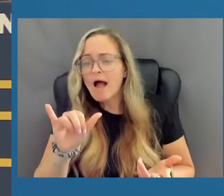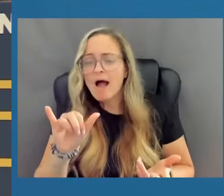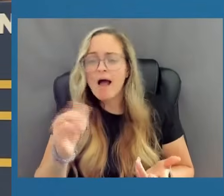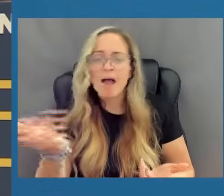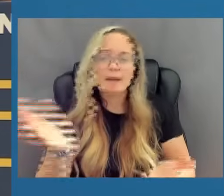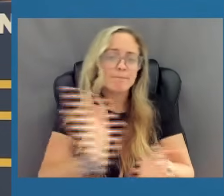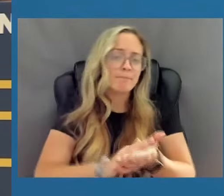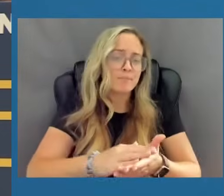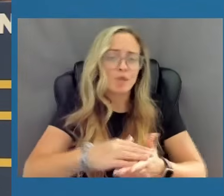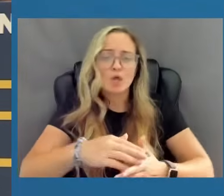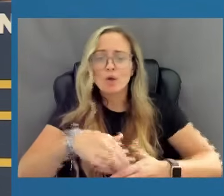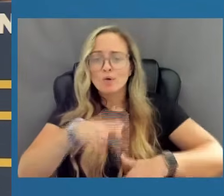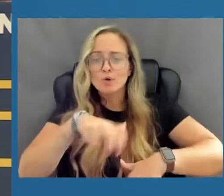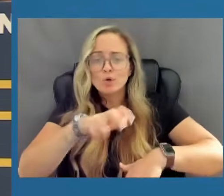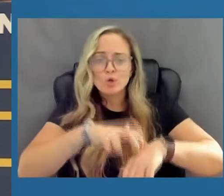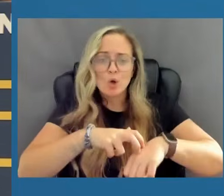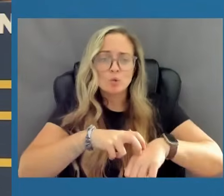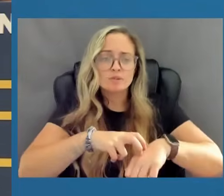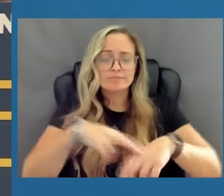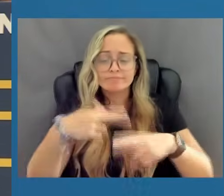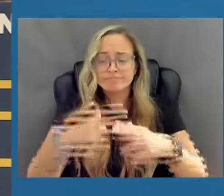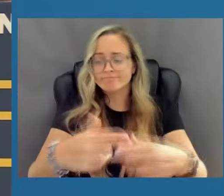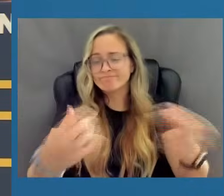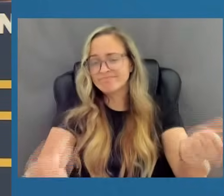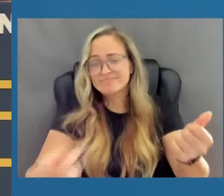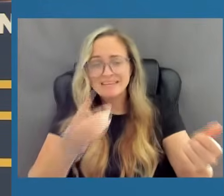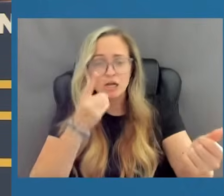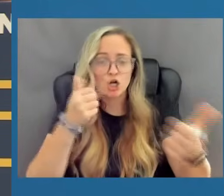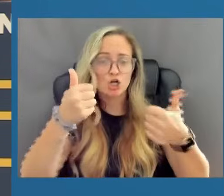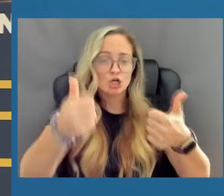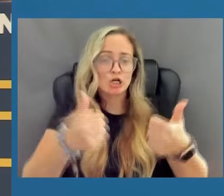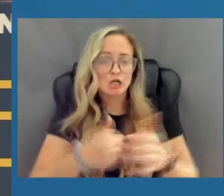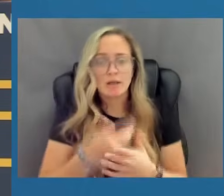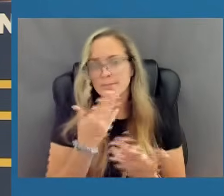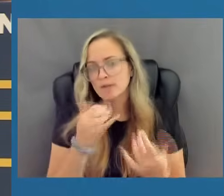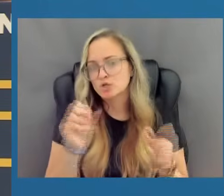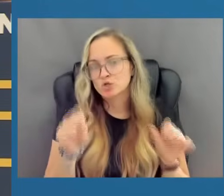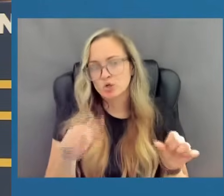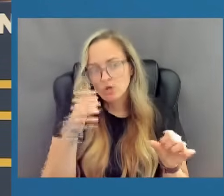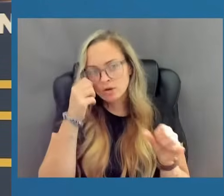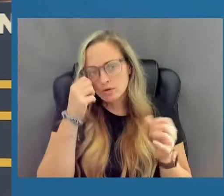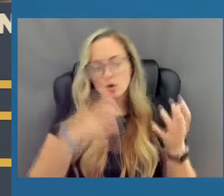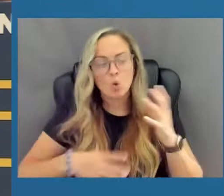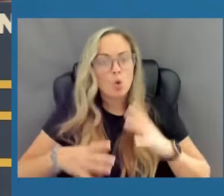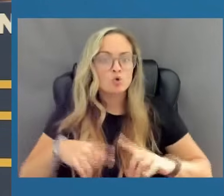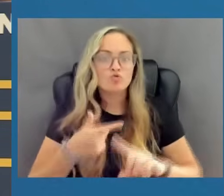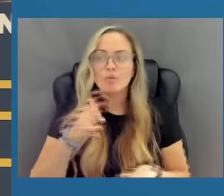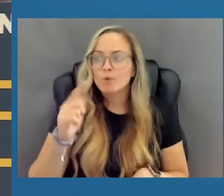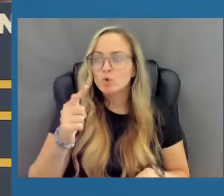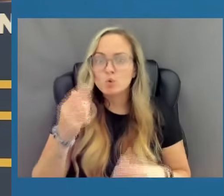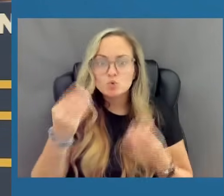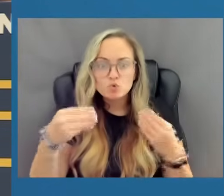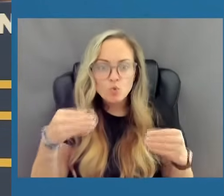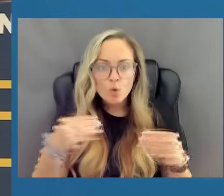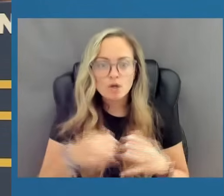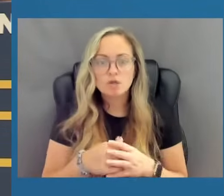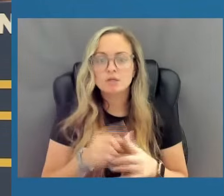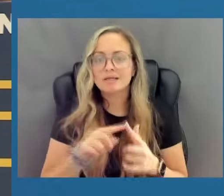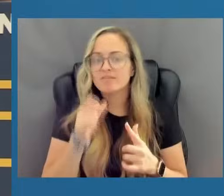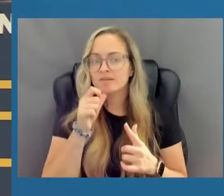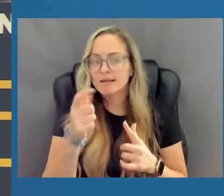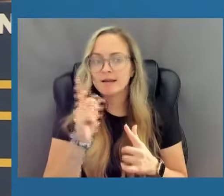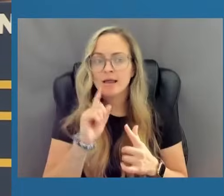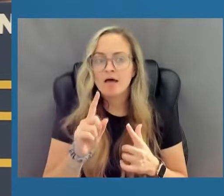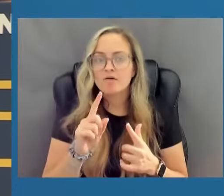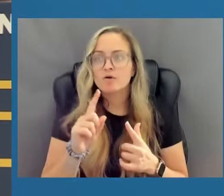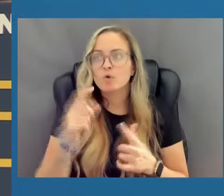toast, and call it dinner. And she did the best she could. And our clothes came from used clothing stores a lot of the time if we didn't have to put it on layaway. You